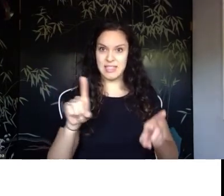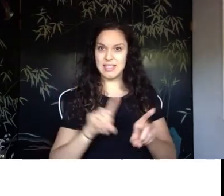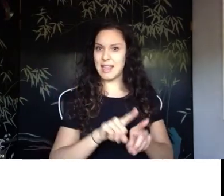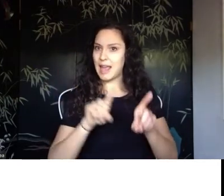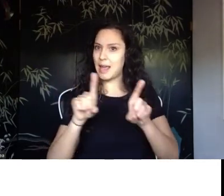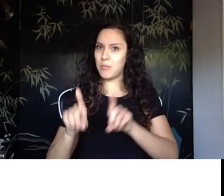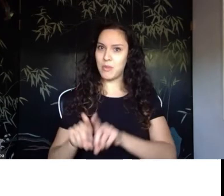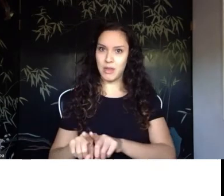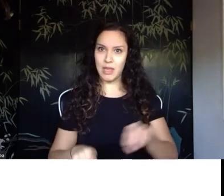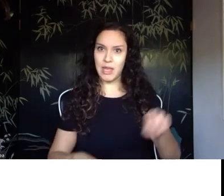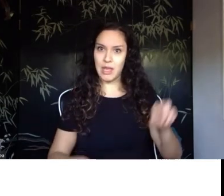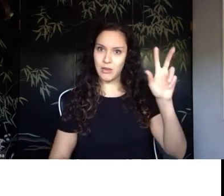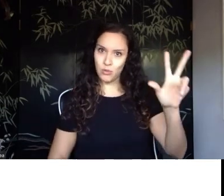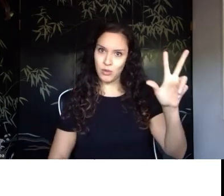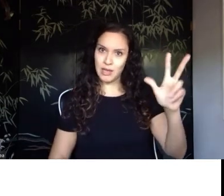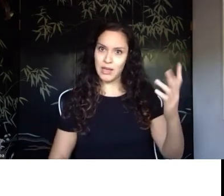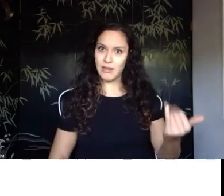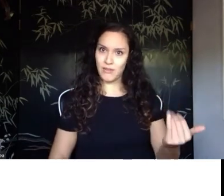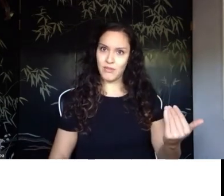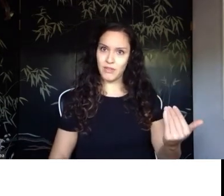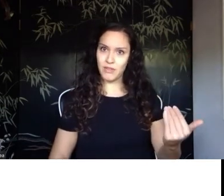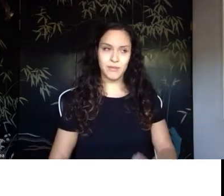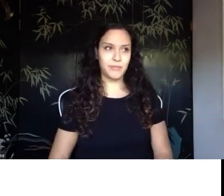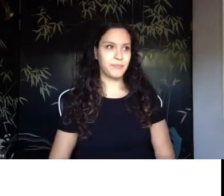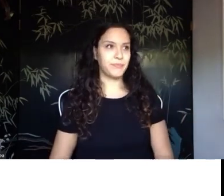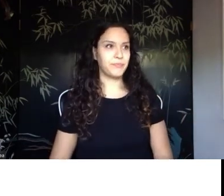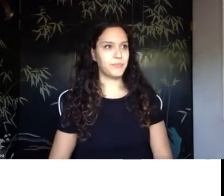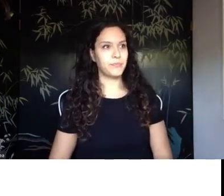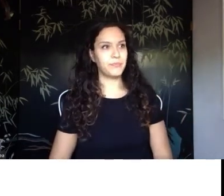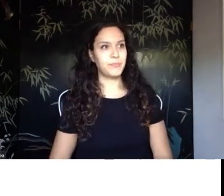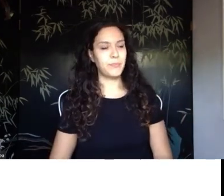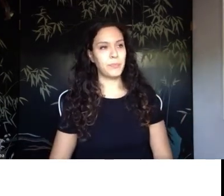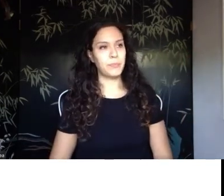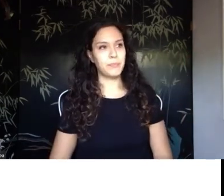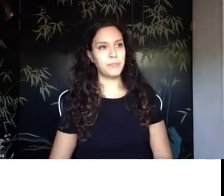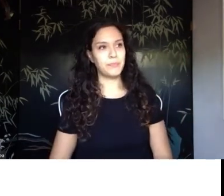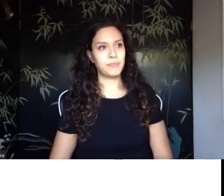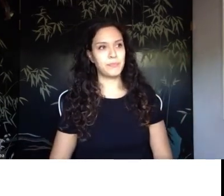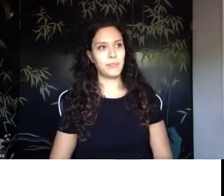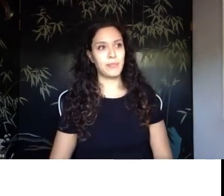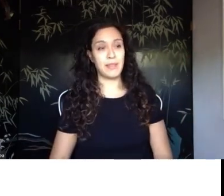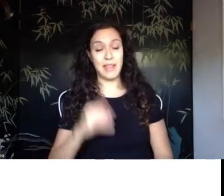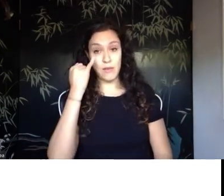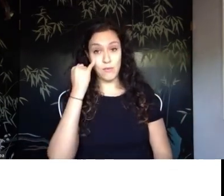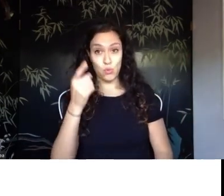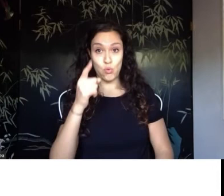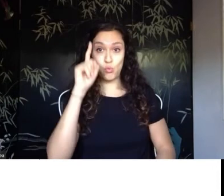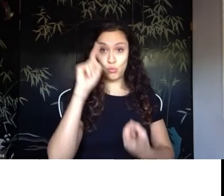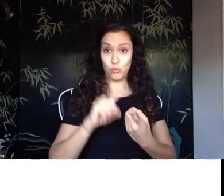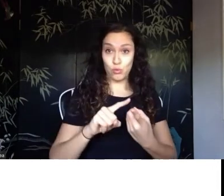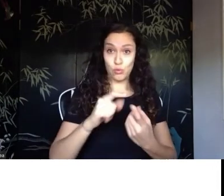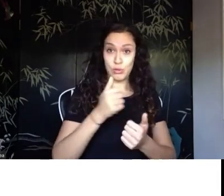We're saying that 10 out of 50 is the same thing as 3 out of 15.